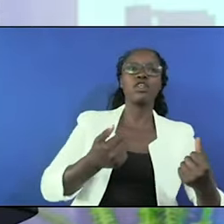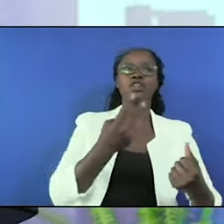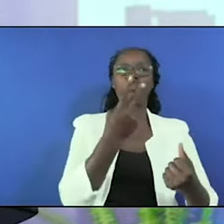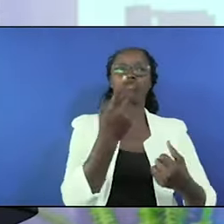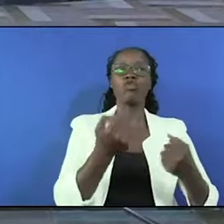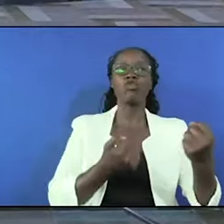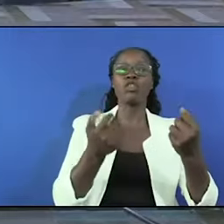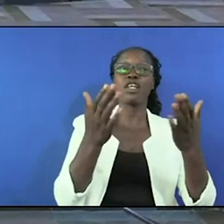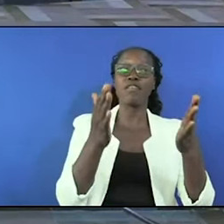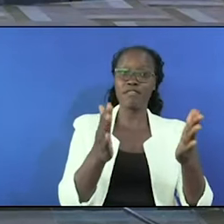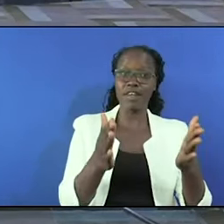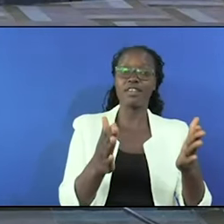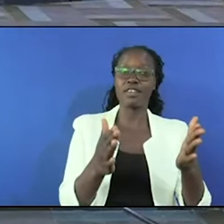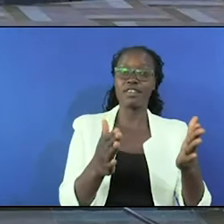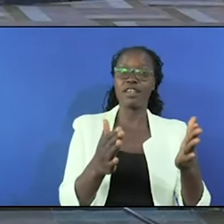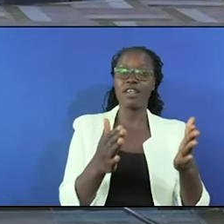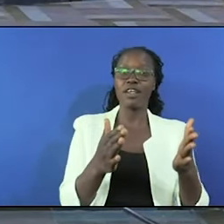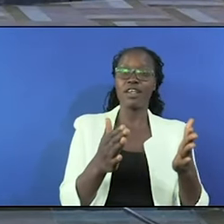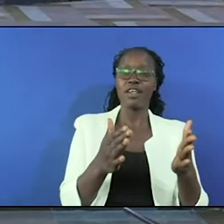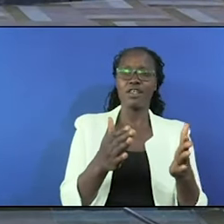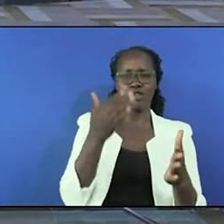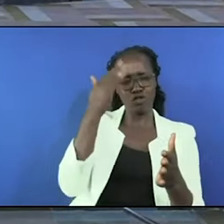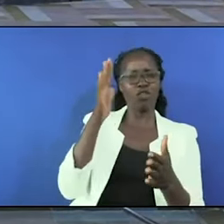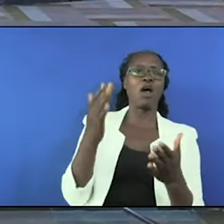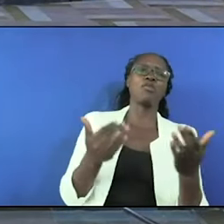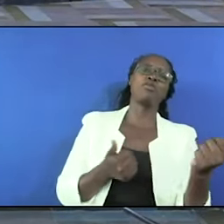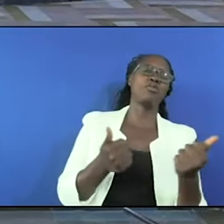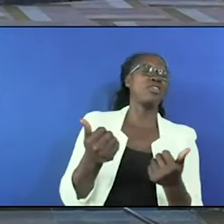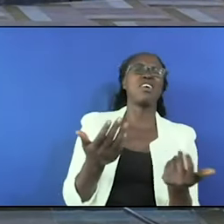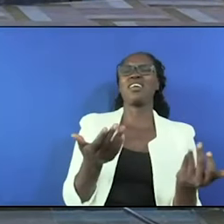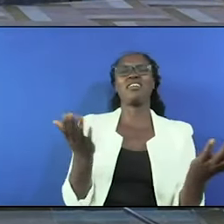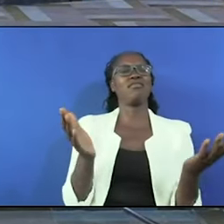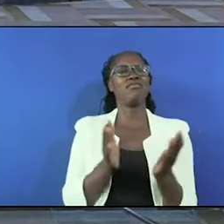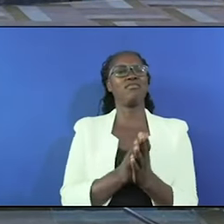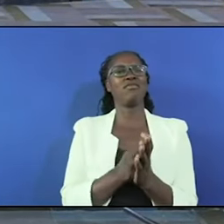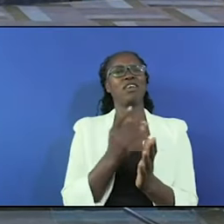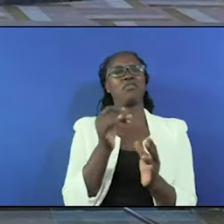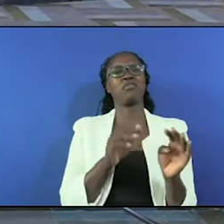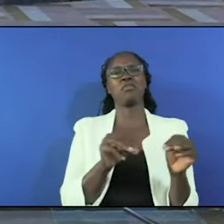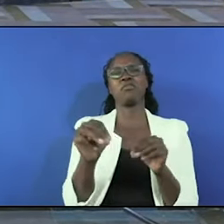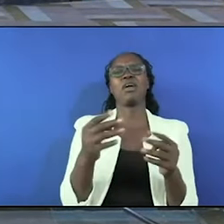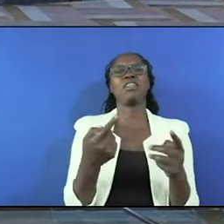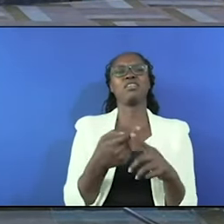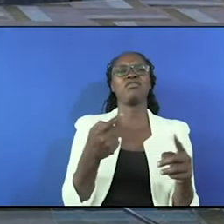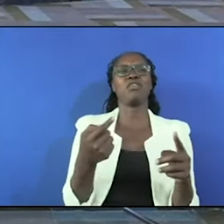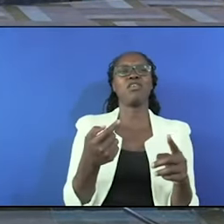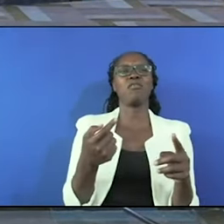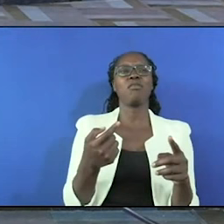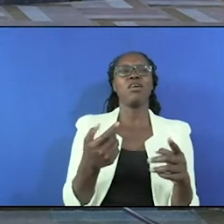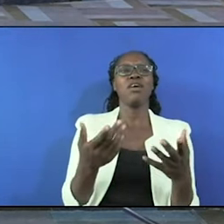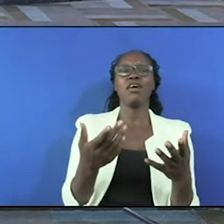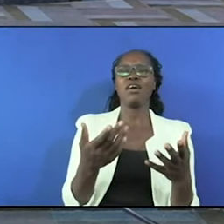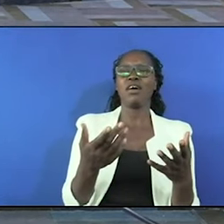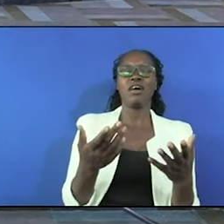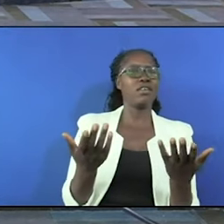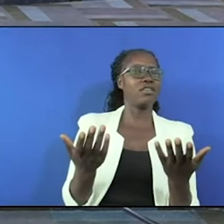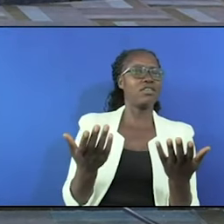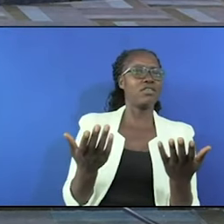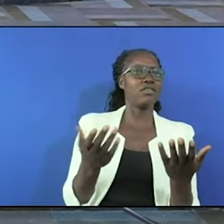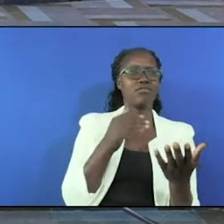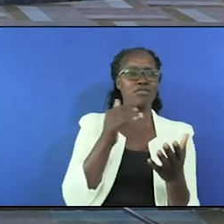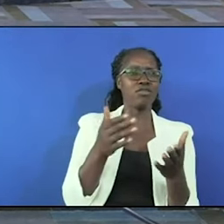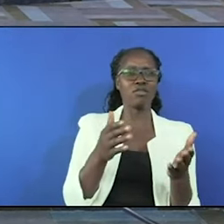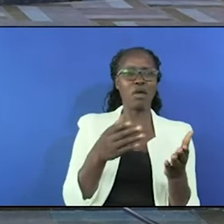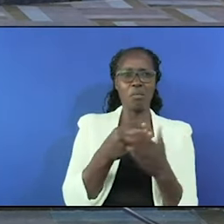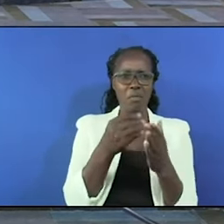drivers. We just known how to drive, We just got some few monies from our circle. And we don't get a